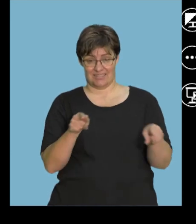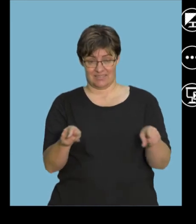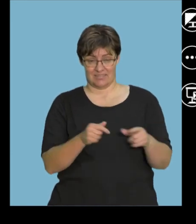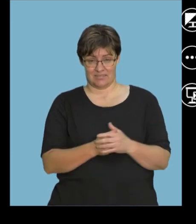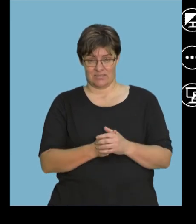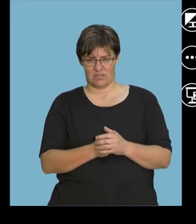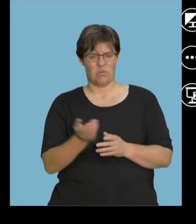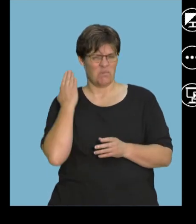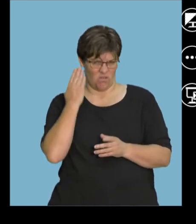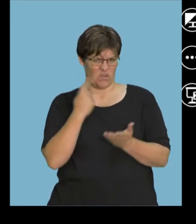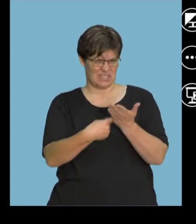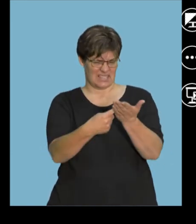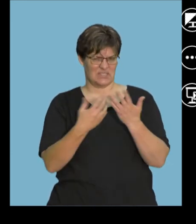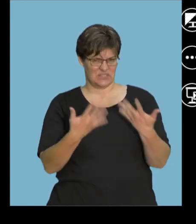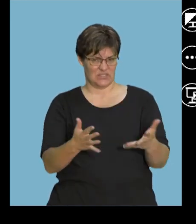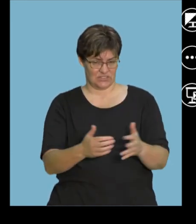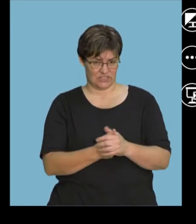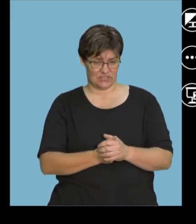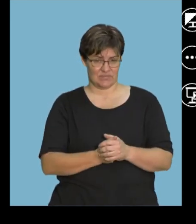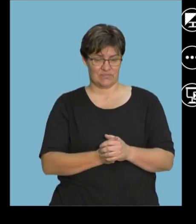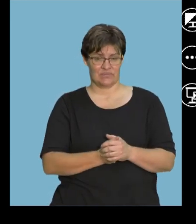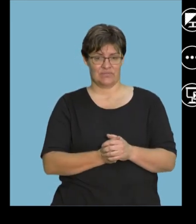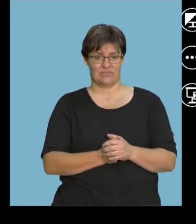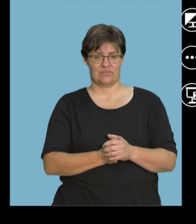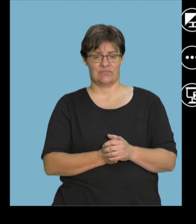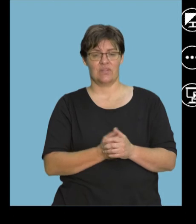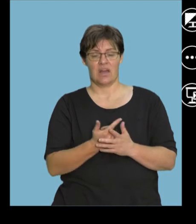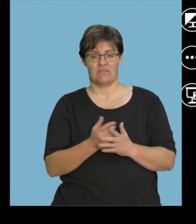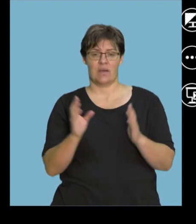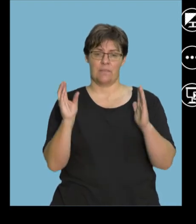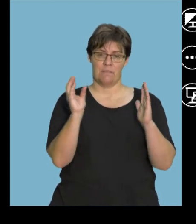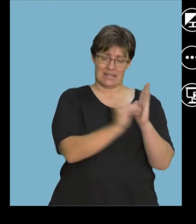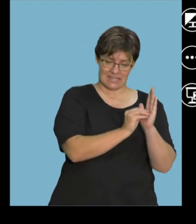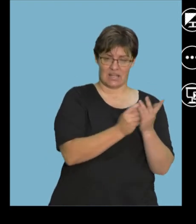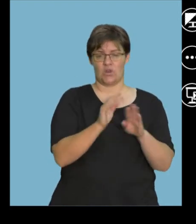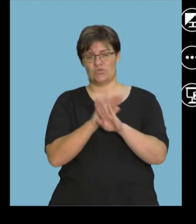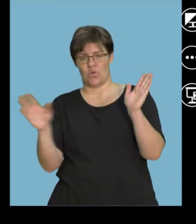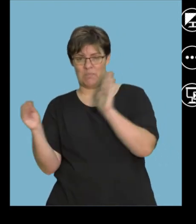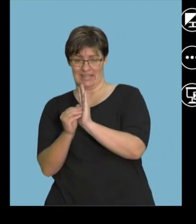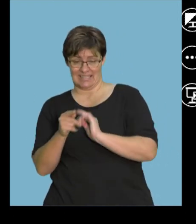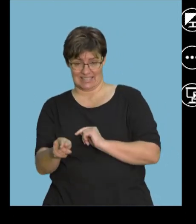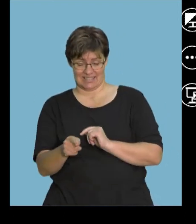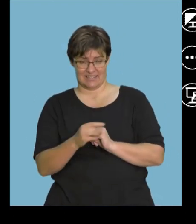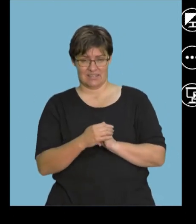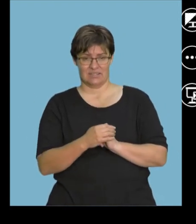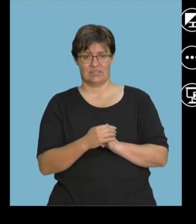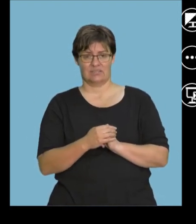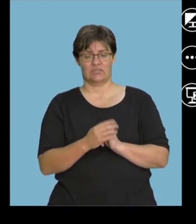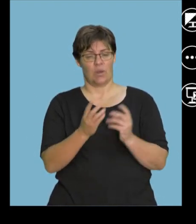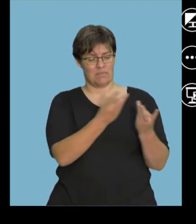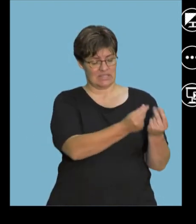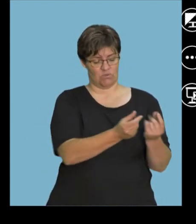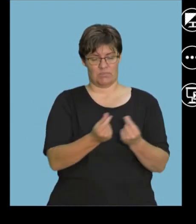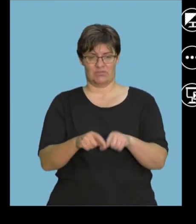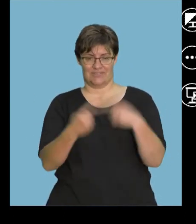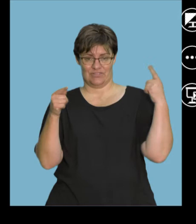non-magnetic, okay? We briefly spoke about this earlier on. So we've got magnetic and non-magnetic. So these are different types